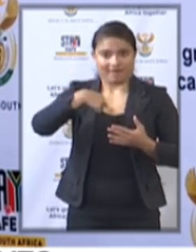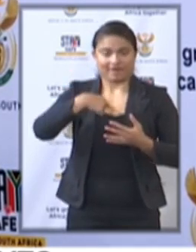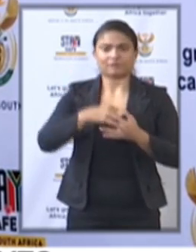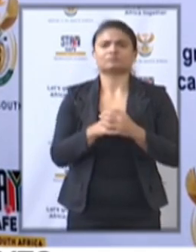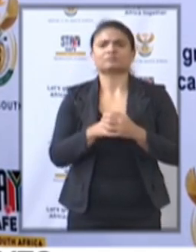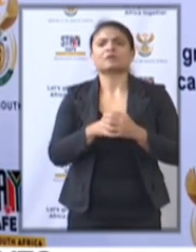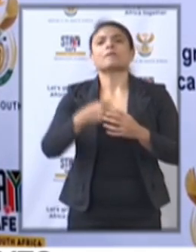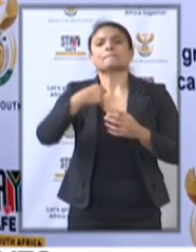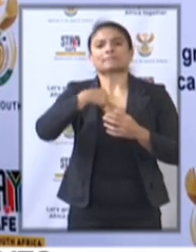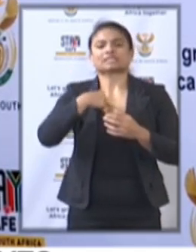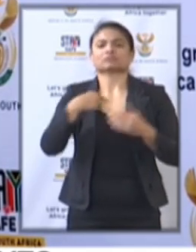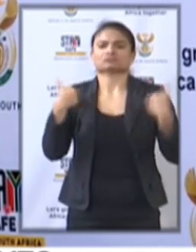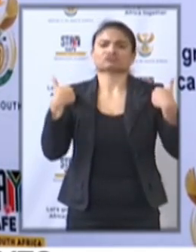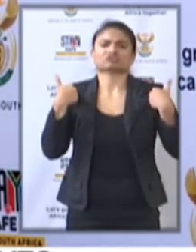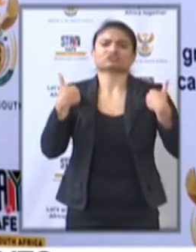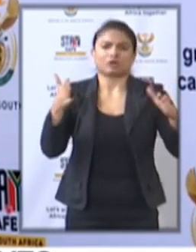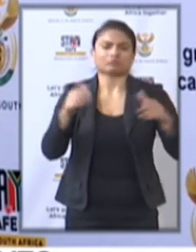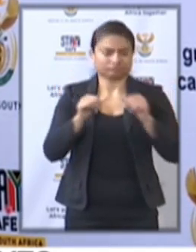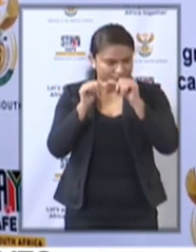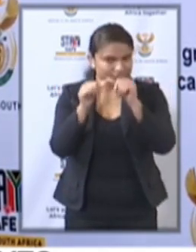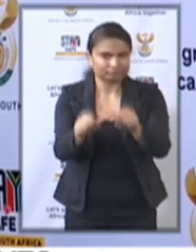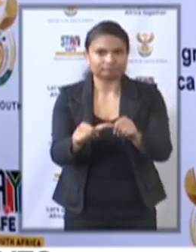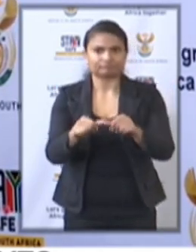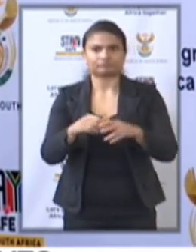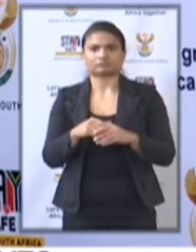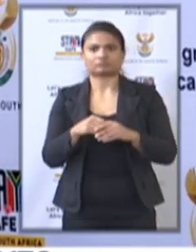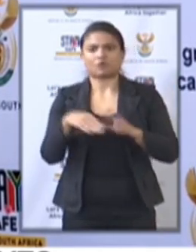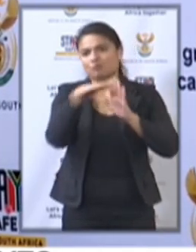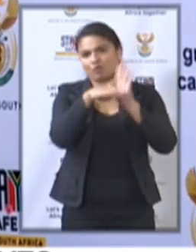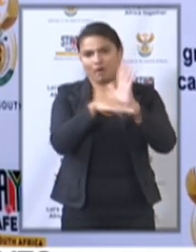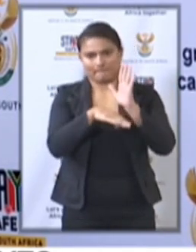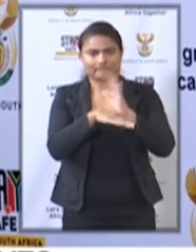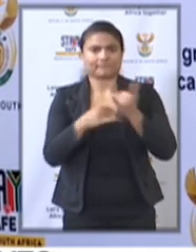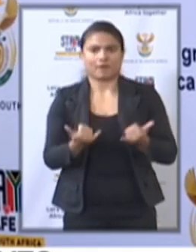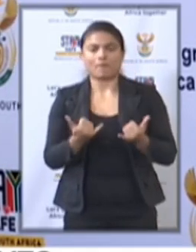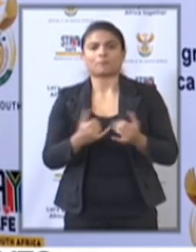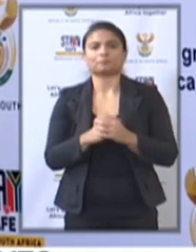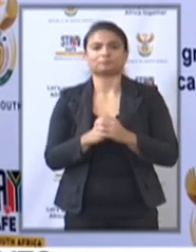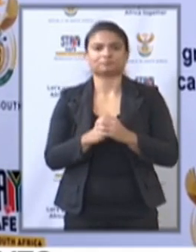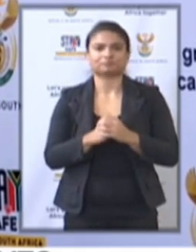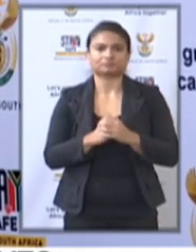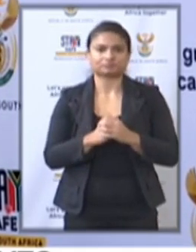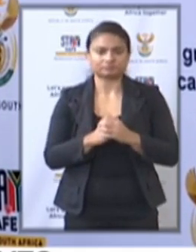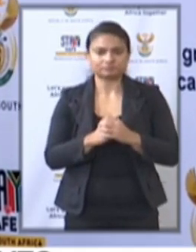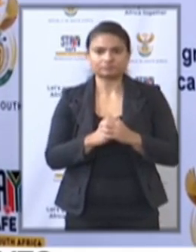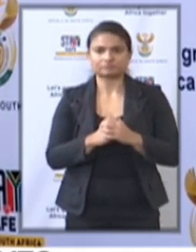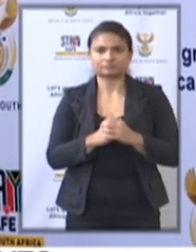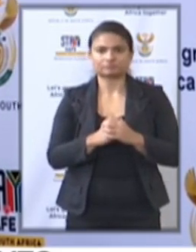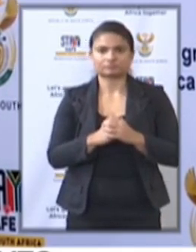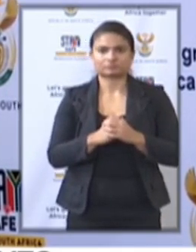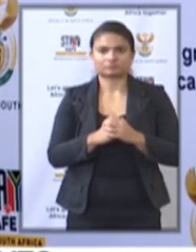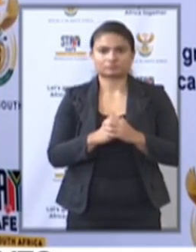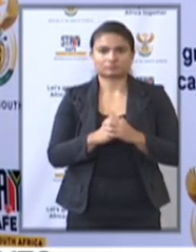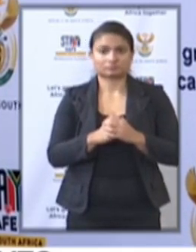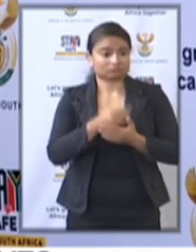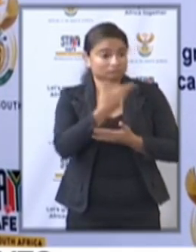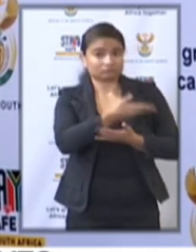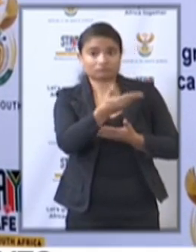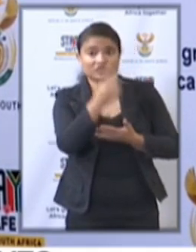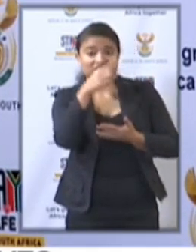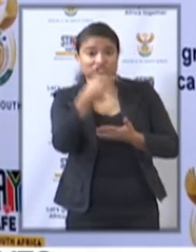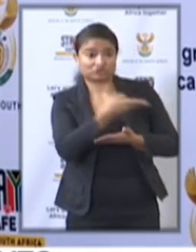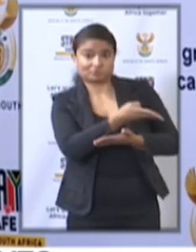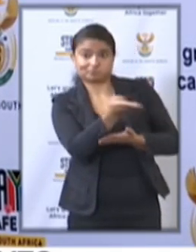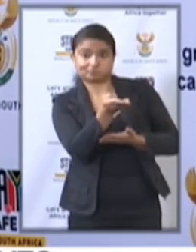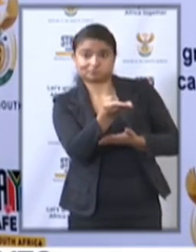proceed with the program going forward. Let me also remind you that we are joined by the two DGs, who will also be